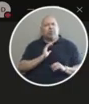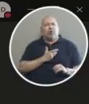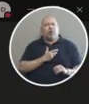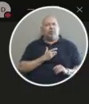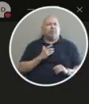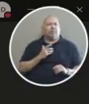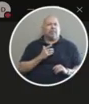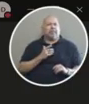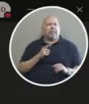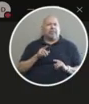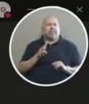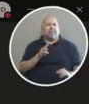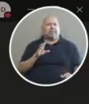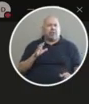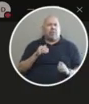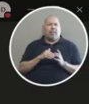the